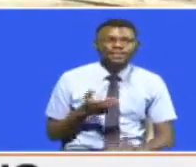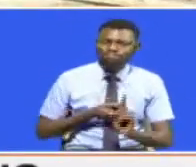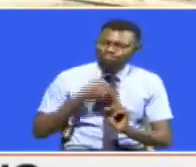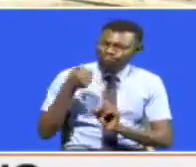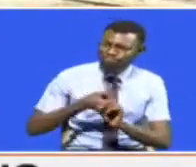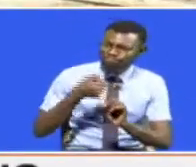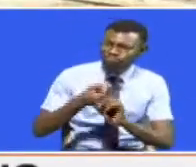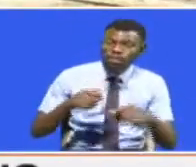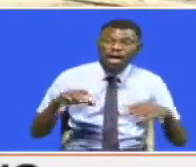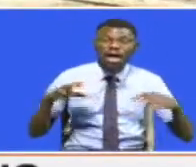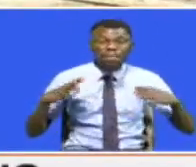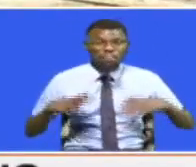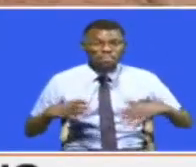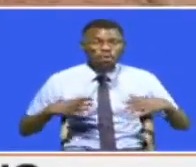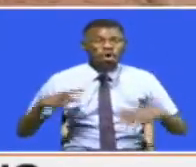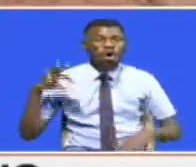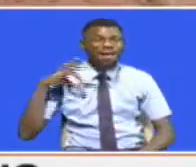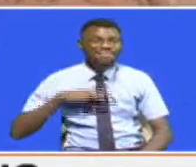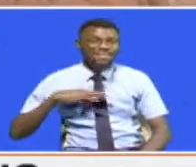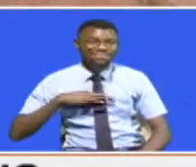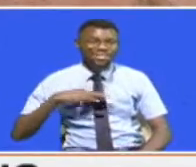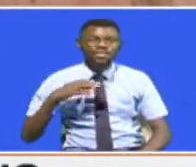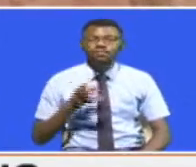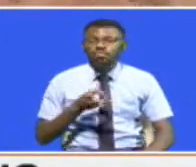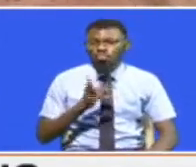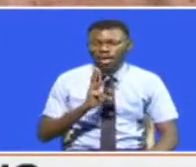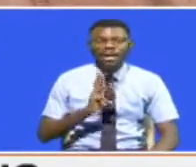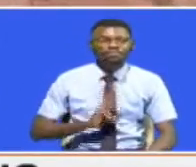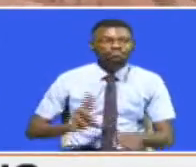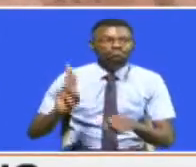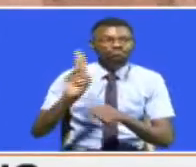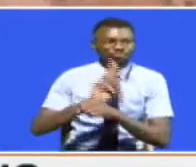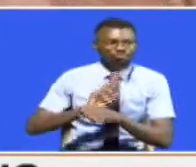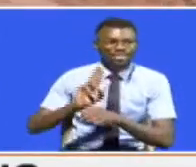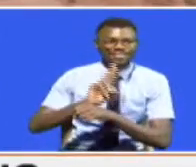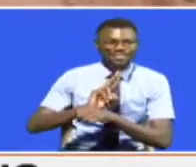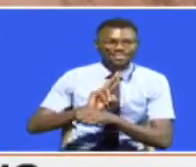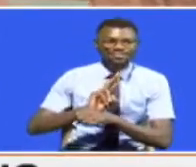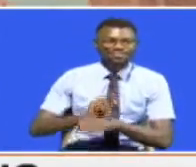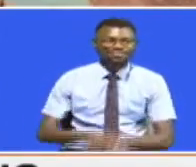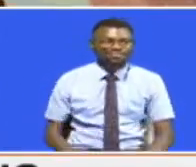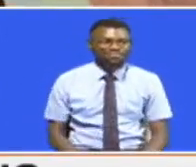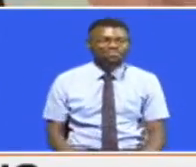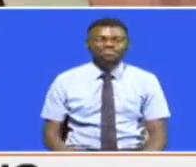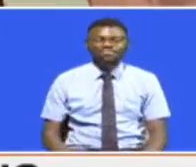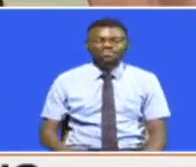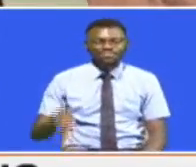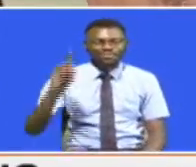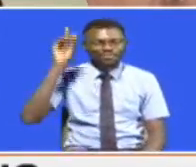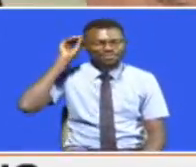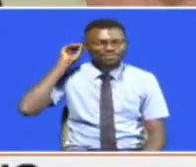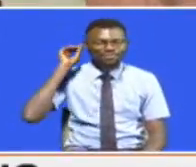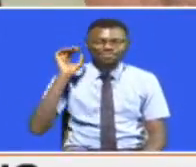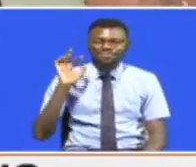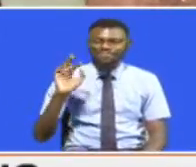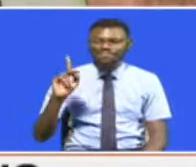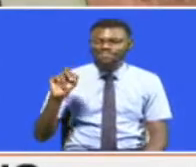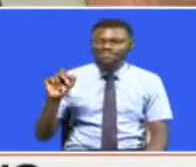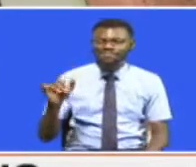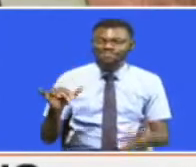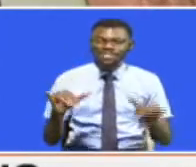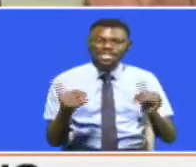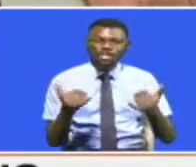residents benefit from the water being used in the crude oil extraction. Daniel Kariuki, KTN